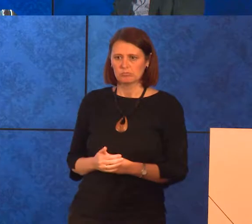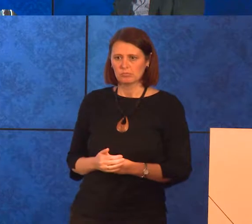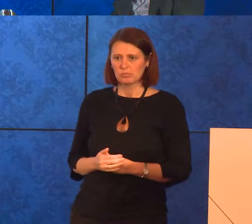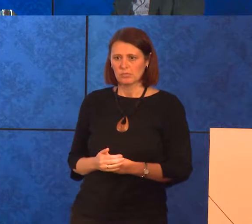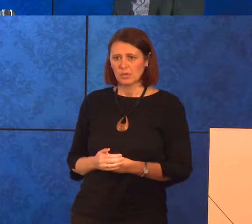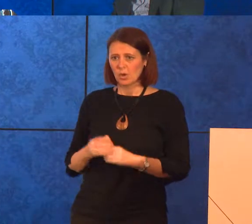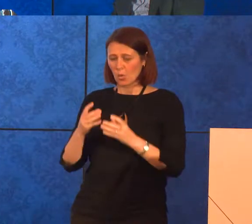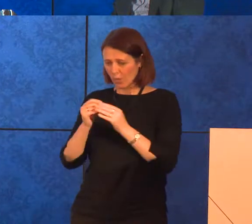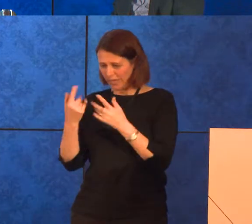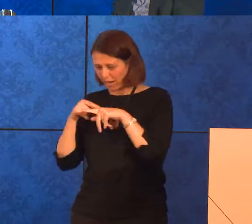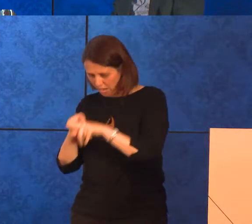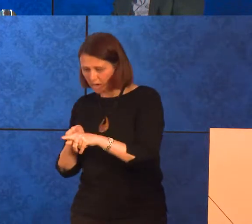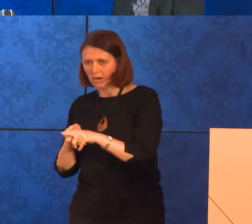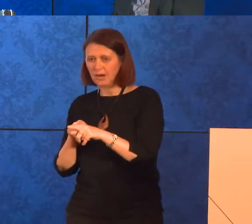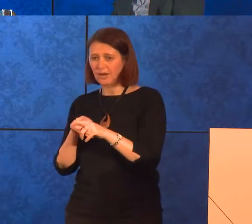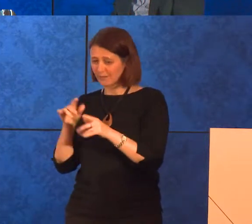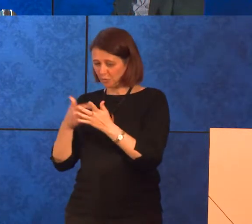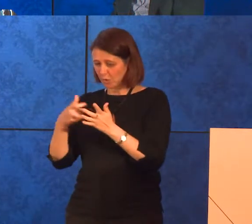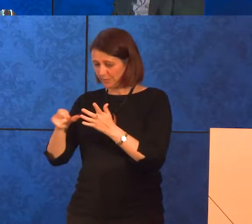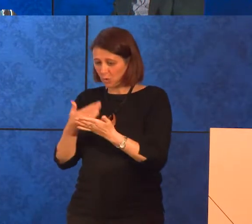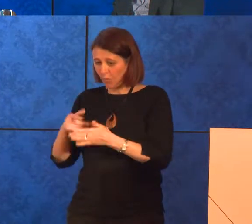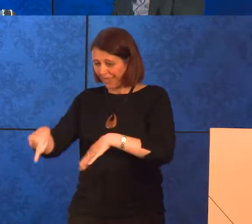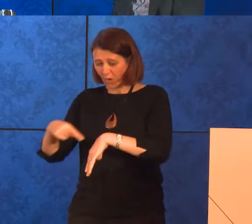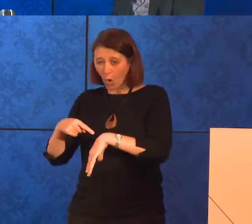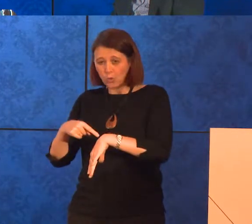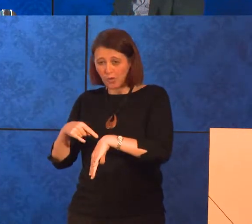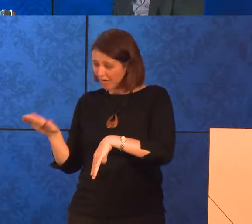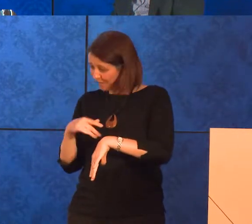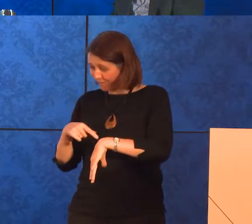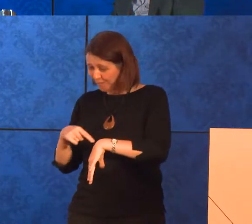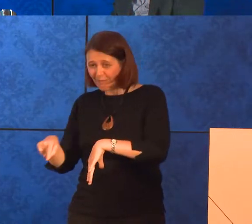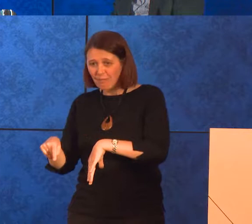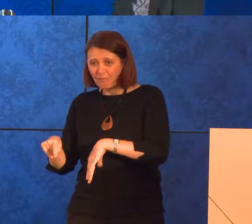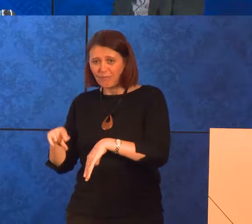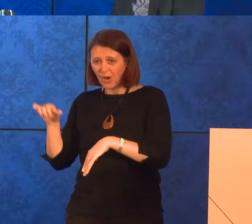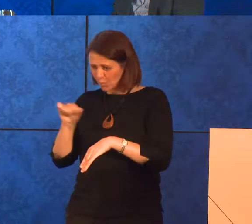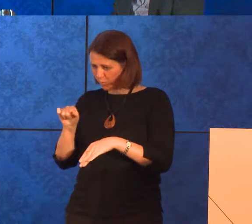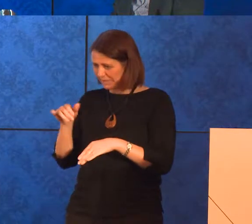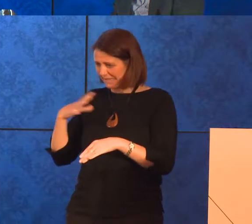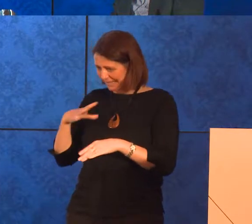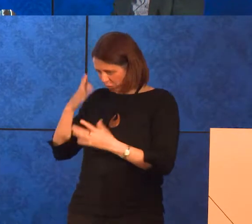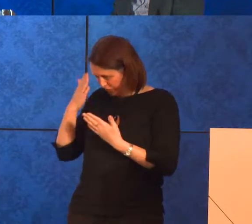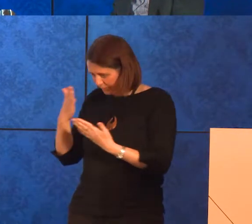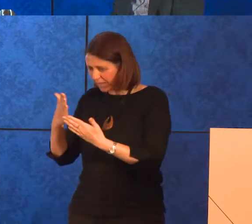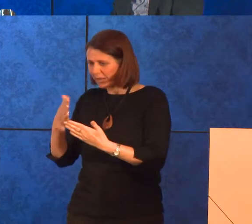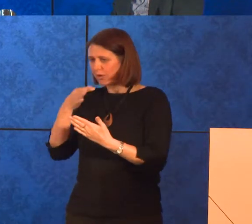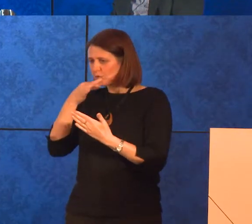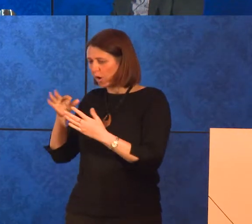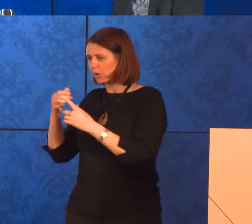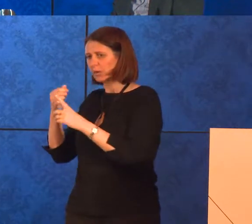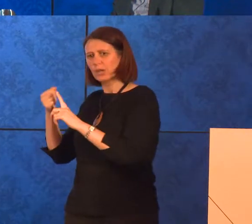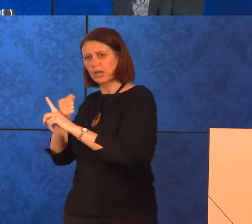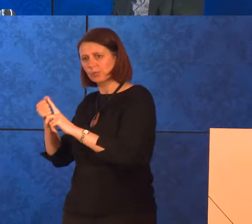keeping on that Royal Commission that whole time, we wouldn't have had that kind of what we look back on as that respected Child Abuse Royal